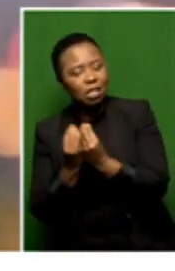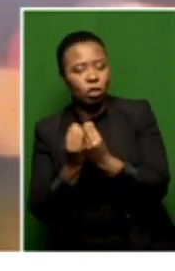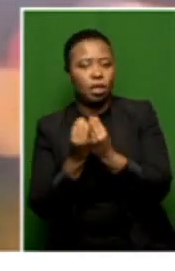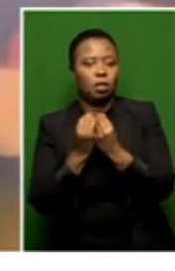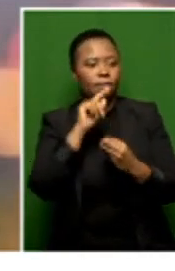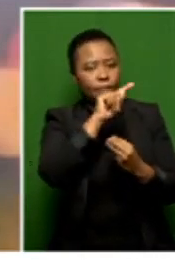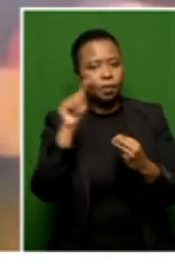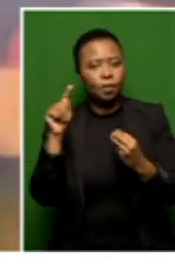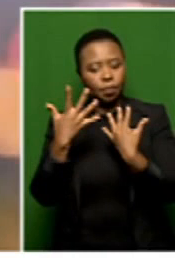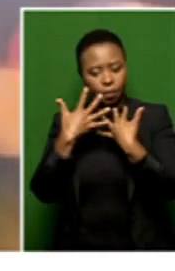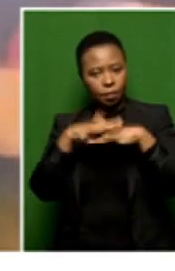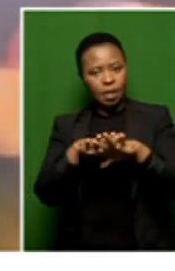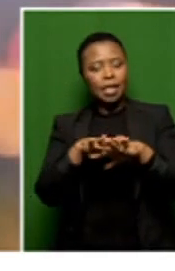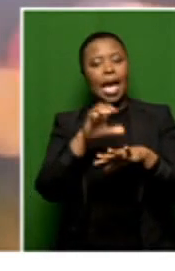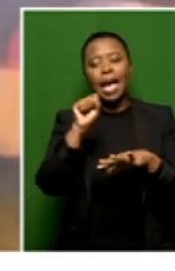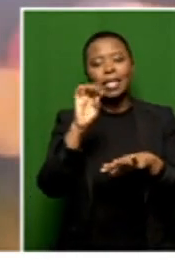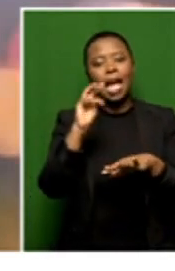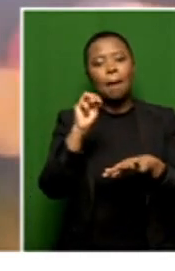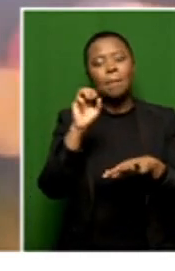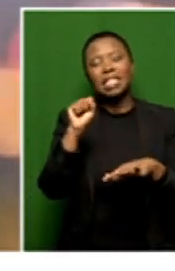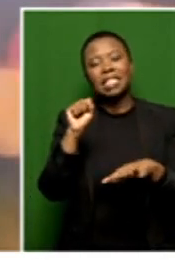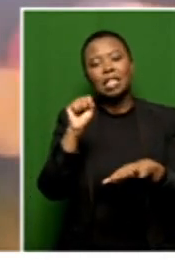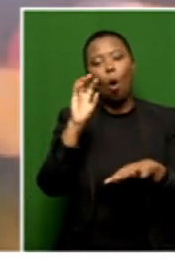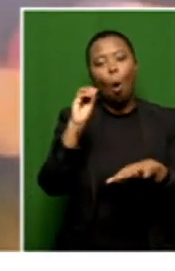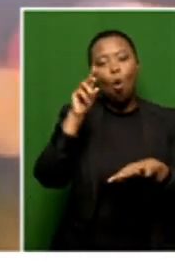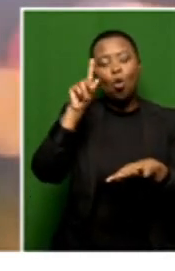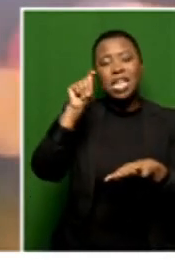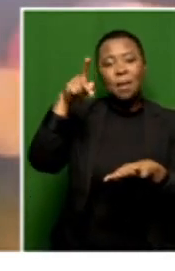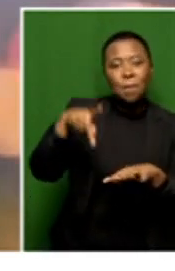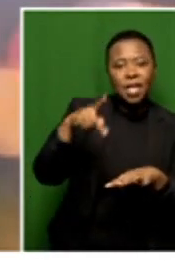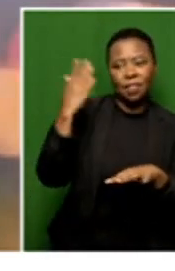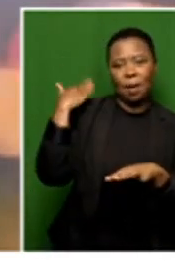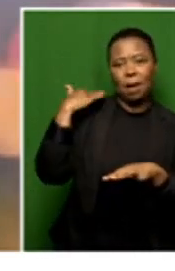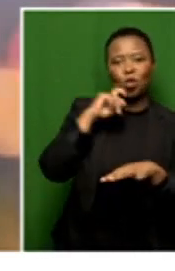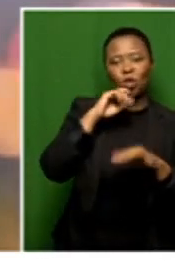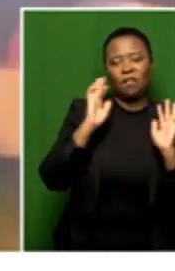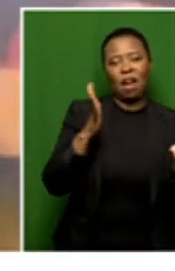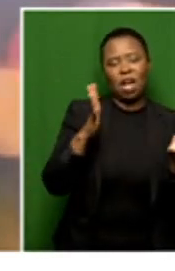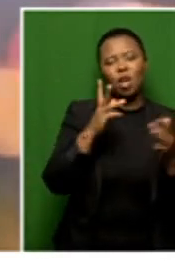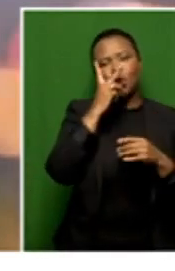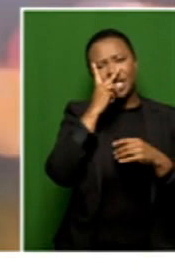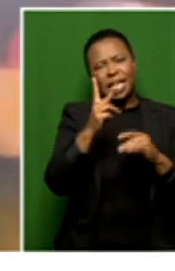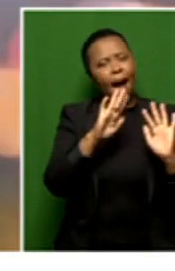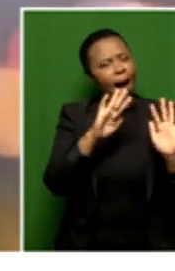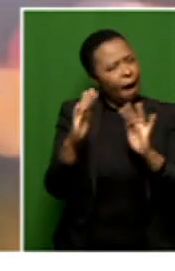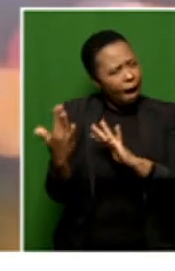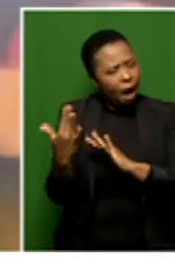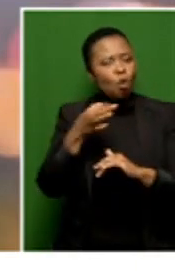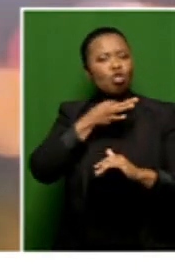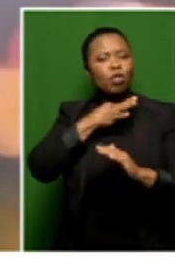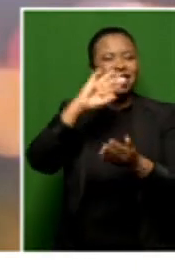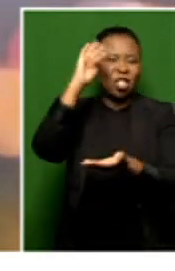implemented SMS OTPs in the past to look at ways in terms of upfront trying to reduce the